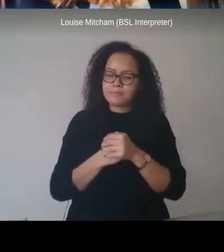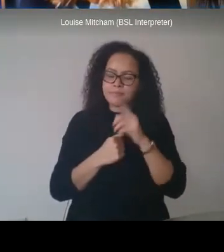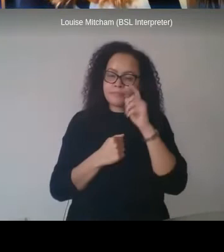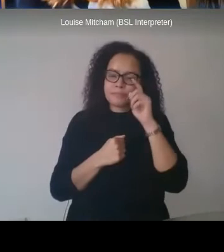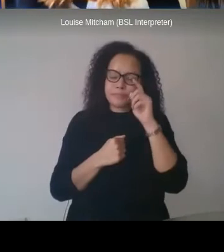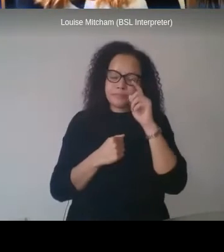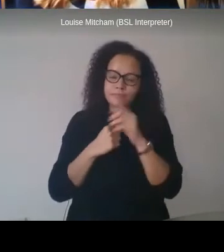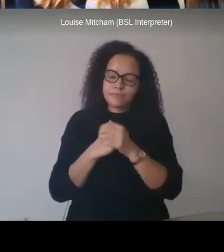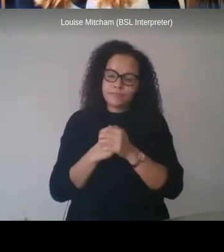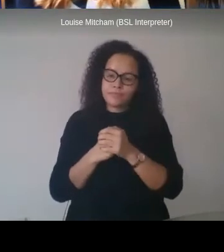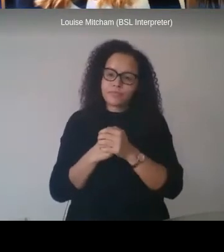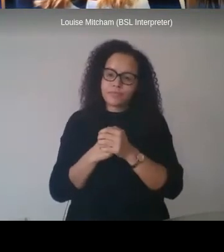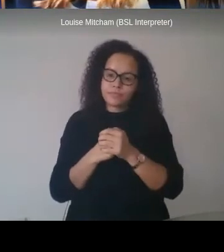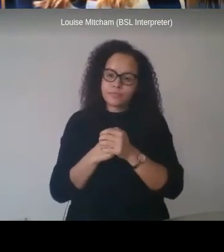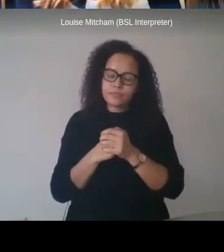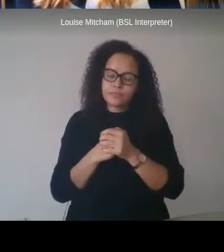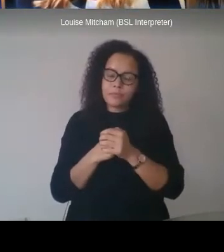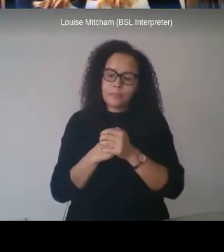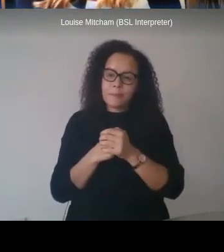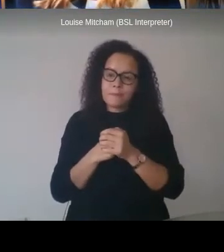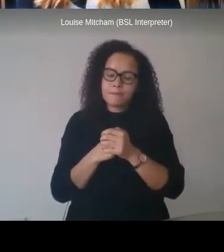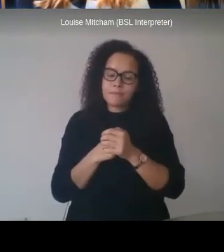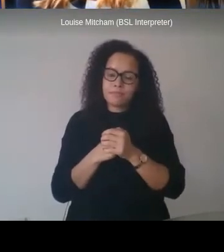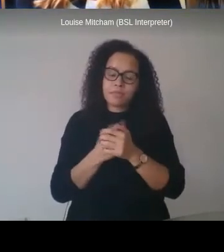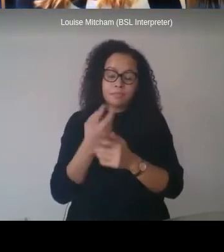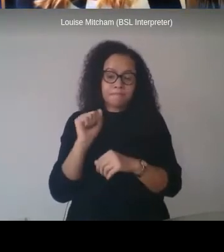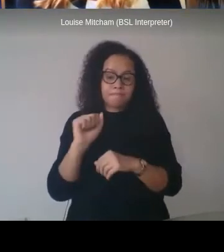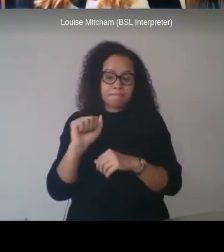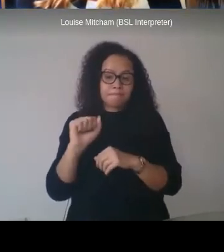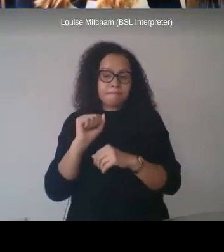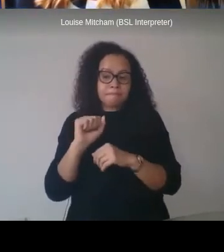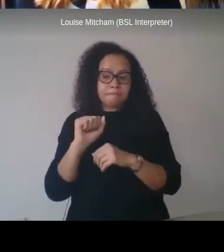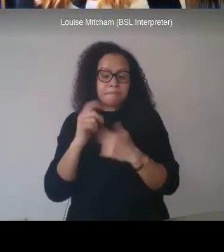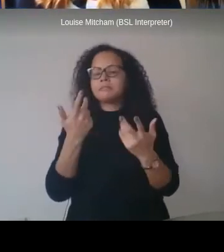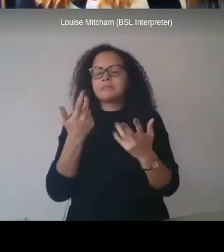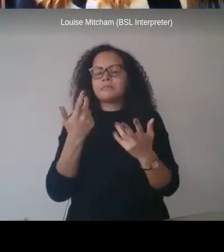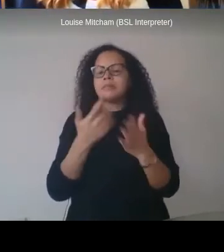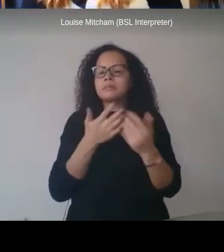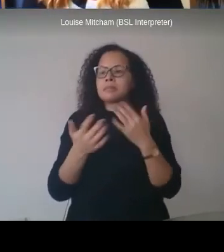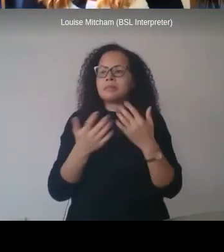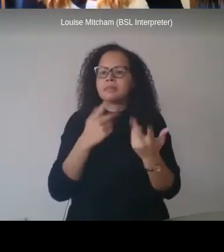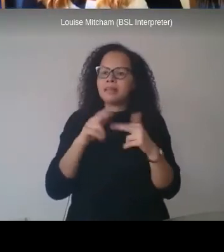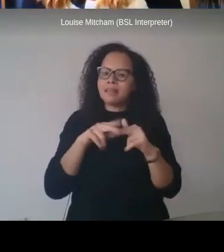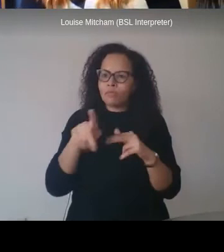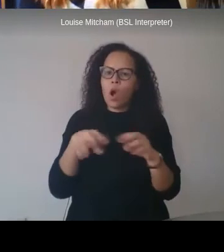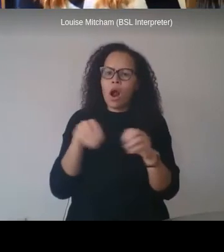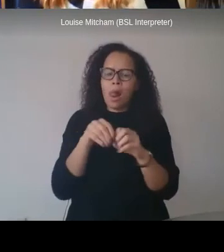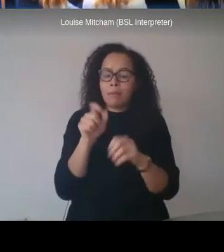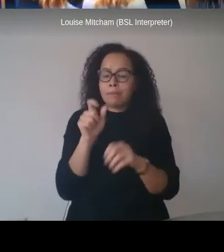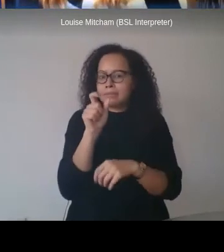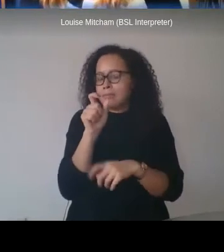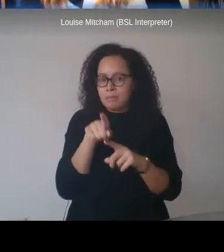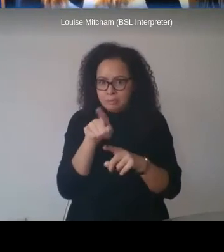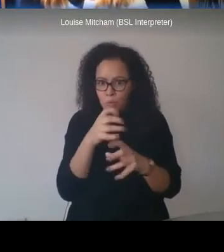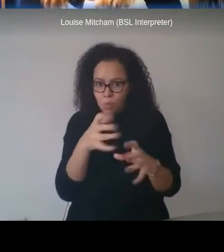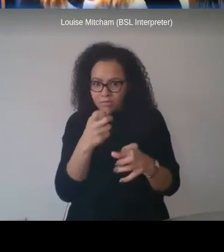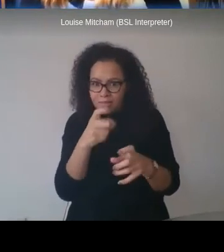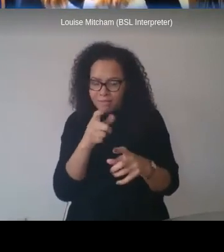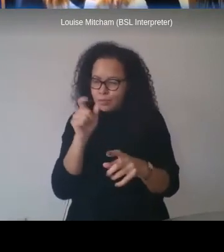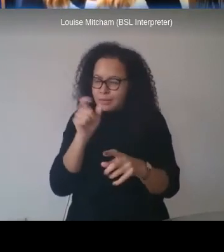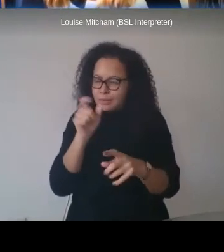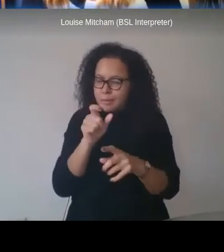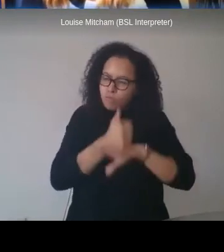Suzanne, thinking that regardless of whether you're a very small grassroots club that might be in the audience right now or watching these later